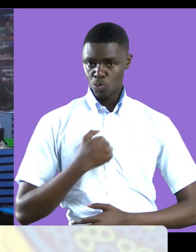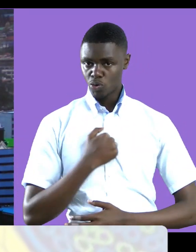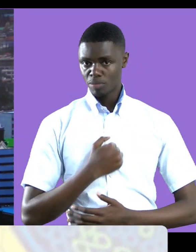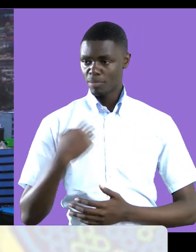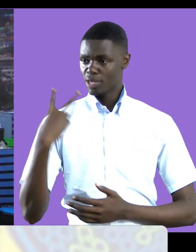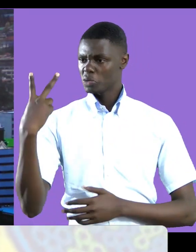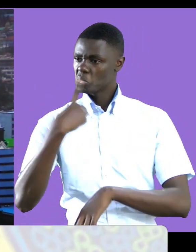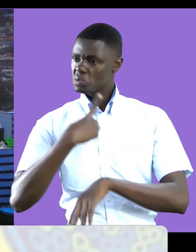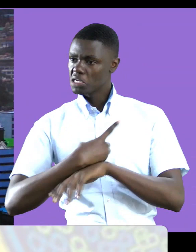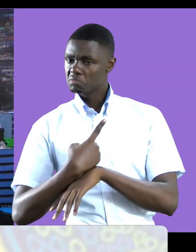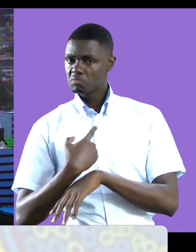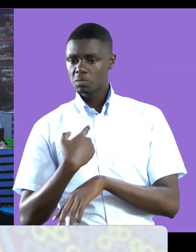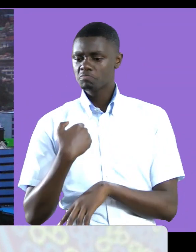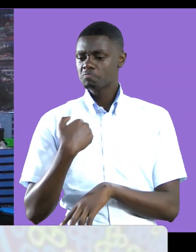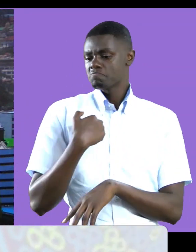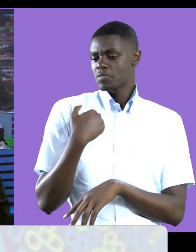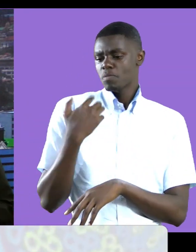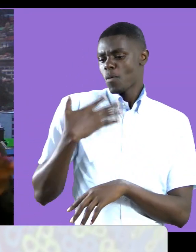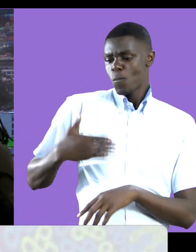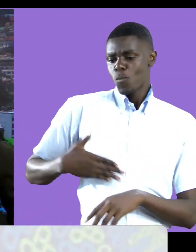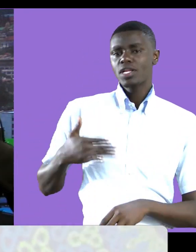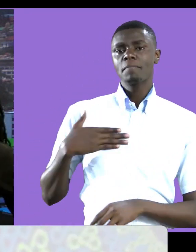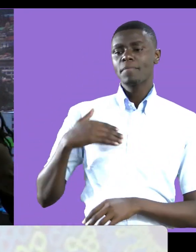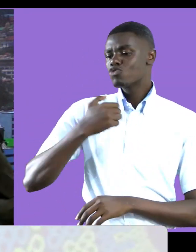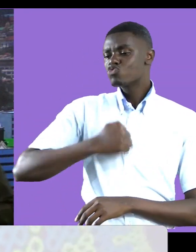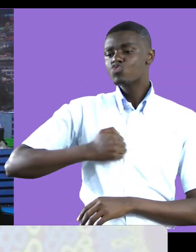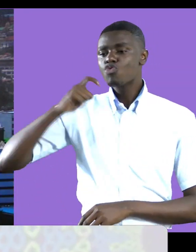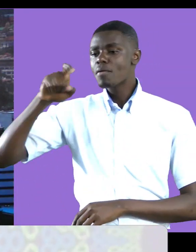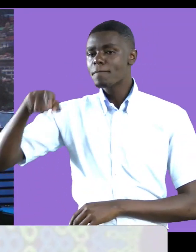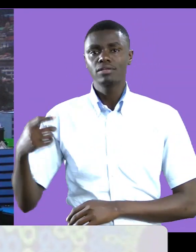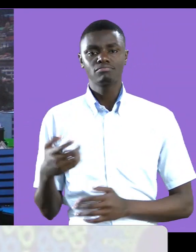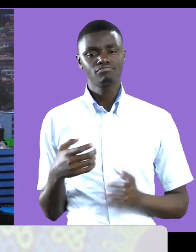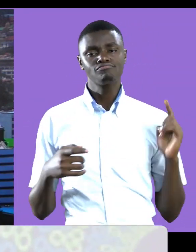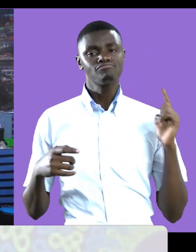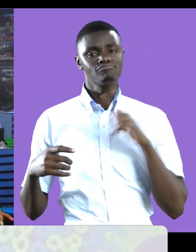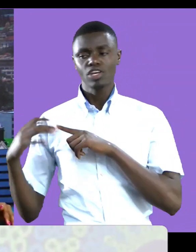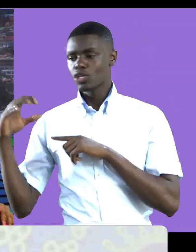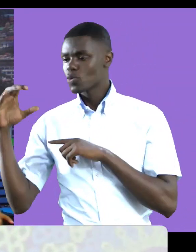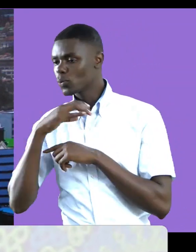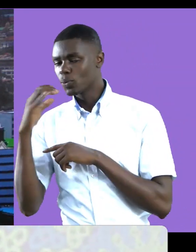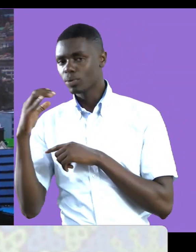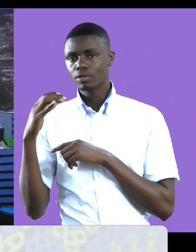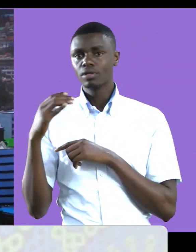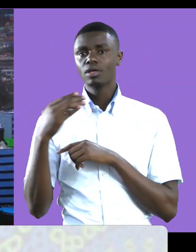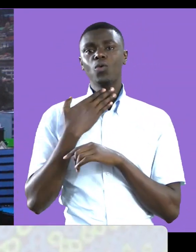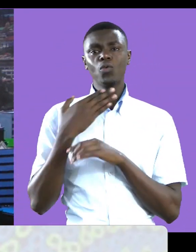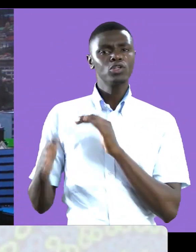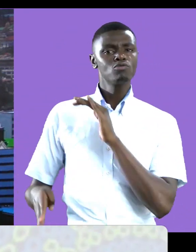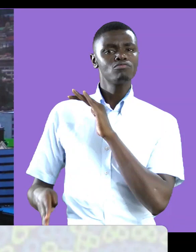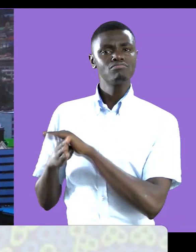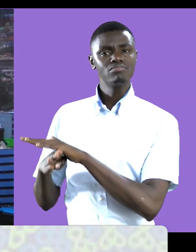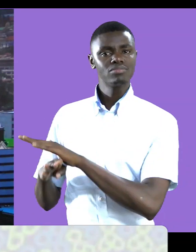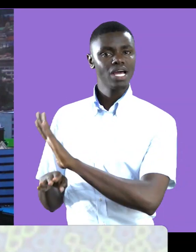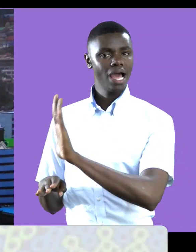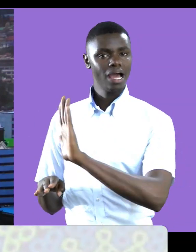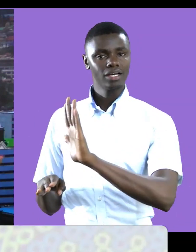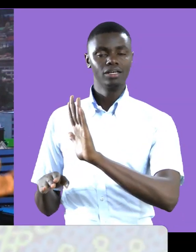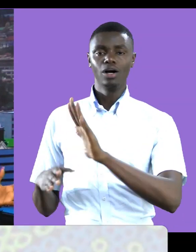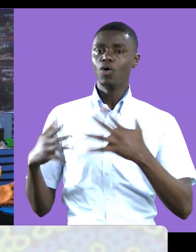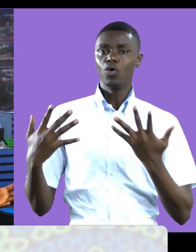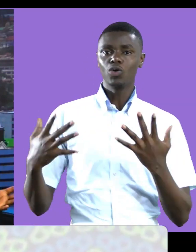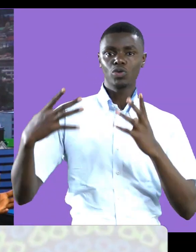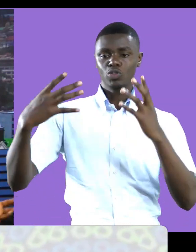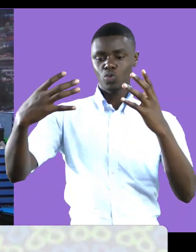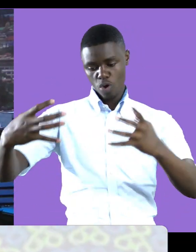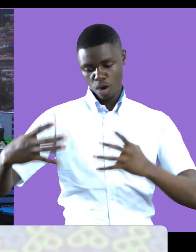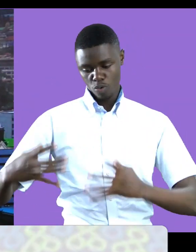mbili, mimi pole lazima. Pia you guys come and gather. Atujasema tunaweka kando. Right. Tutachukua food and drinks ama peke yake. Hapana. Each